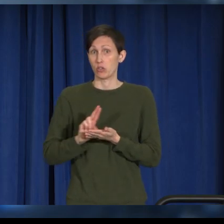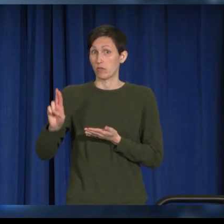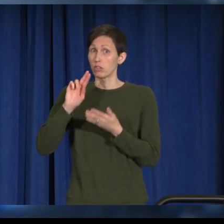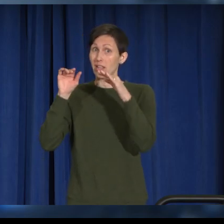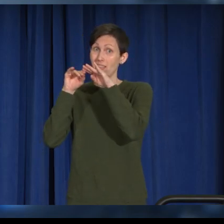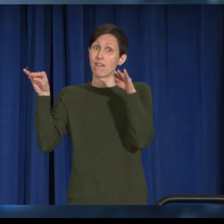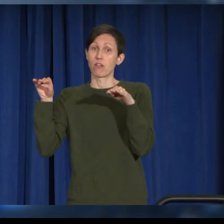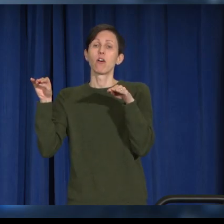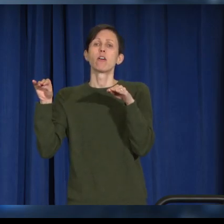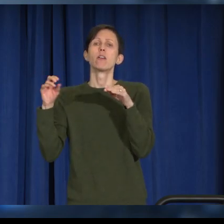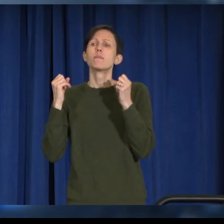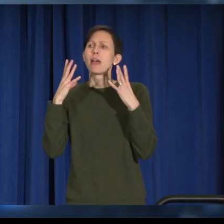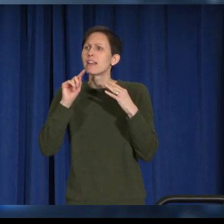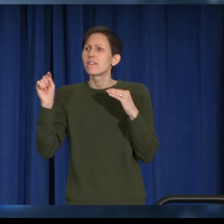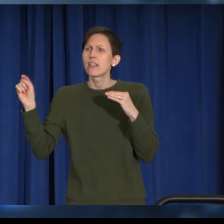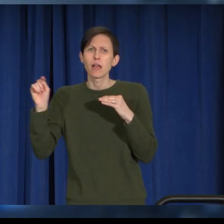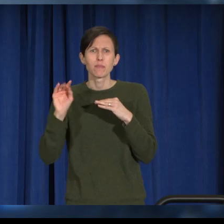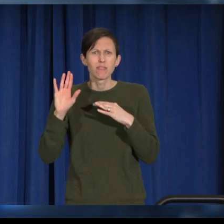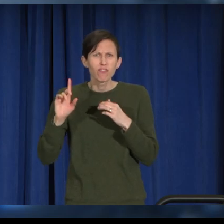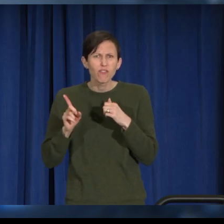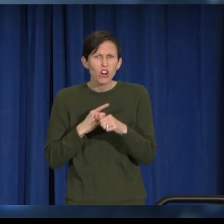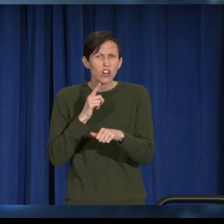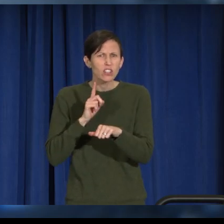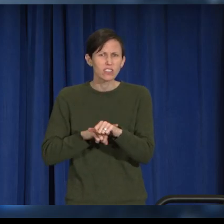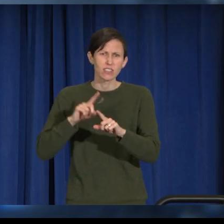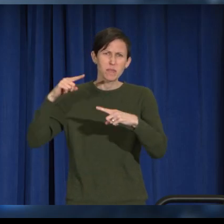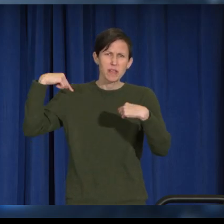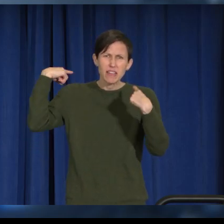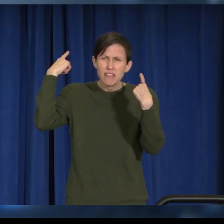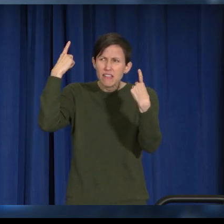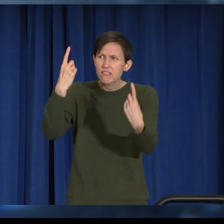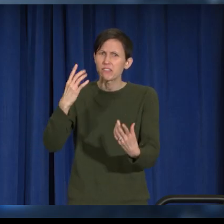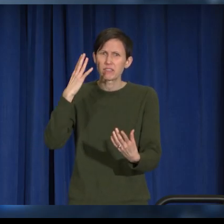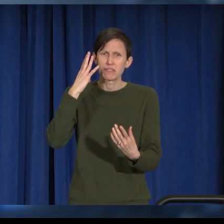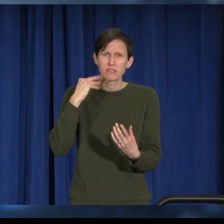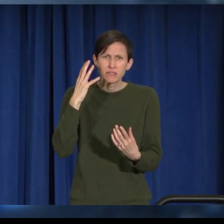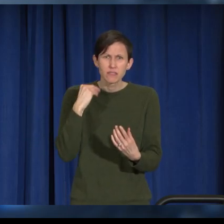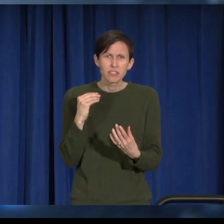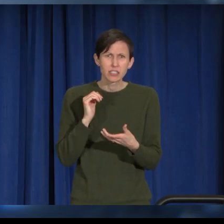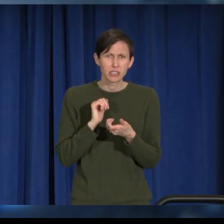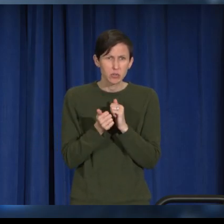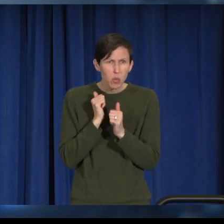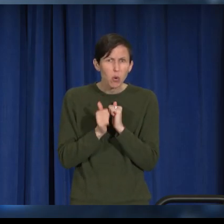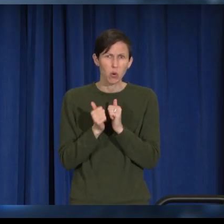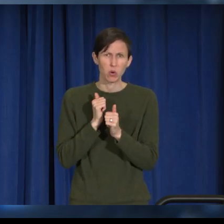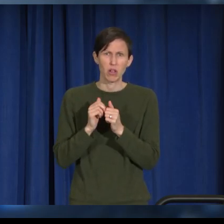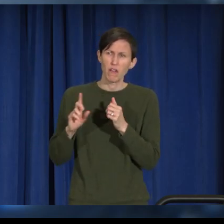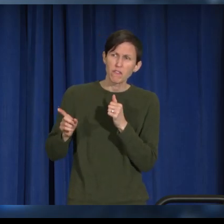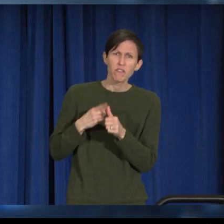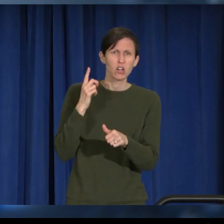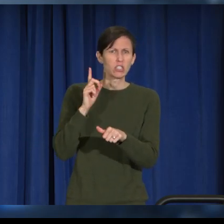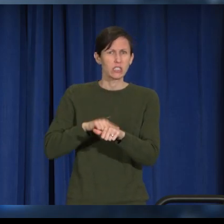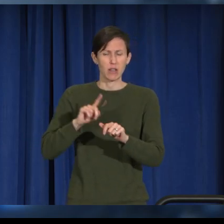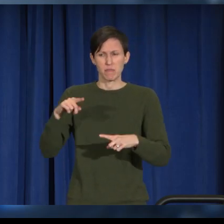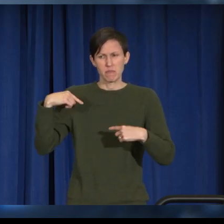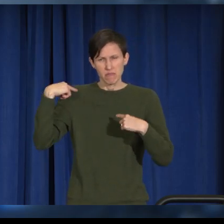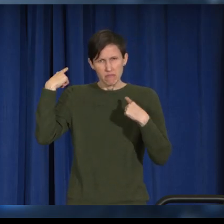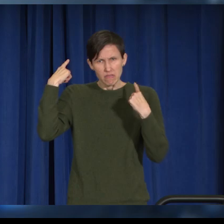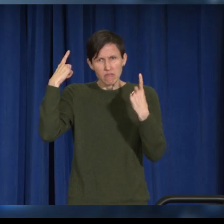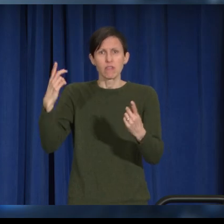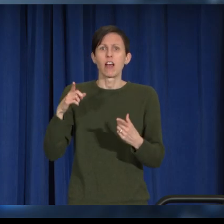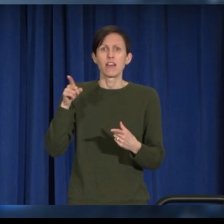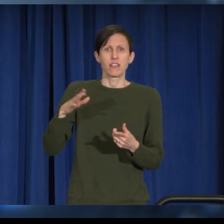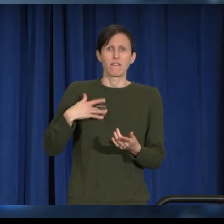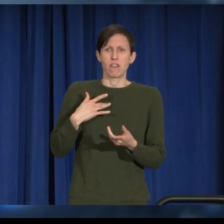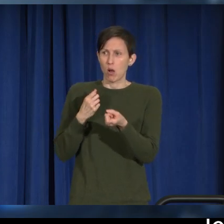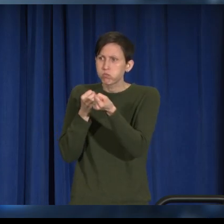level, a lot of them, it was their first time ever experiencing organized sport. It was the first time ever that they were supported in